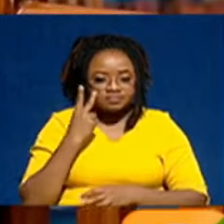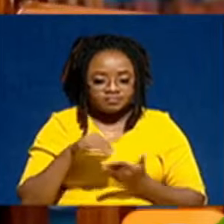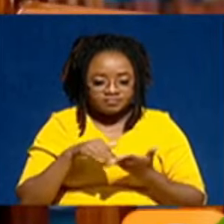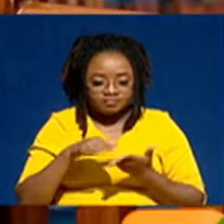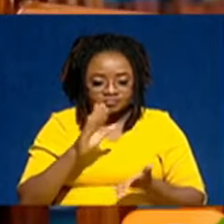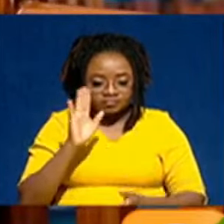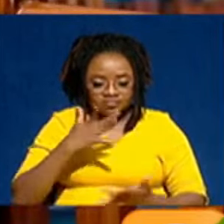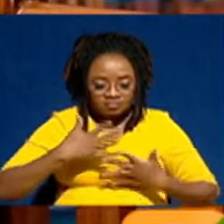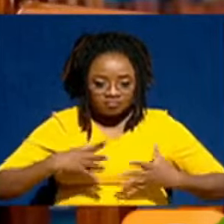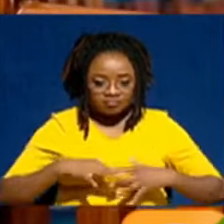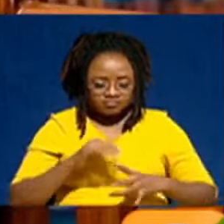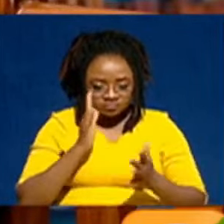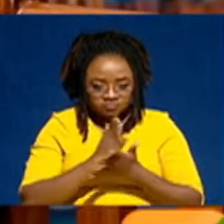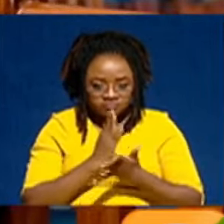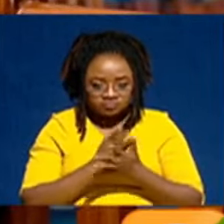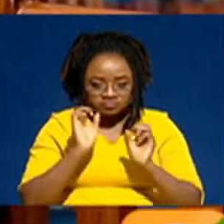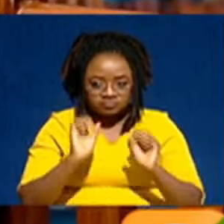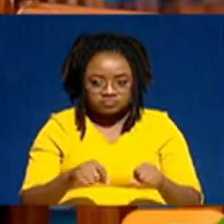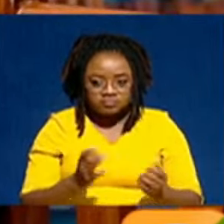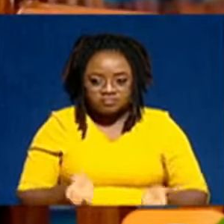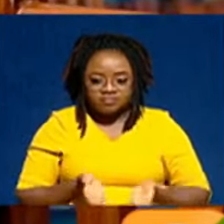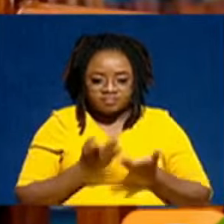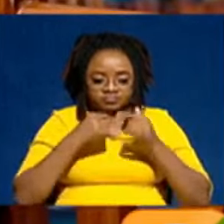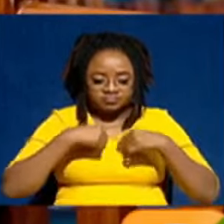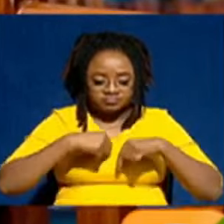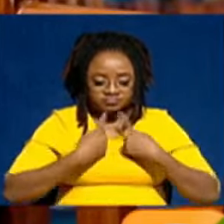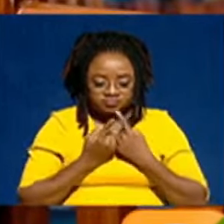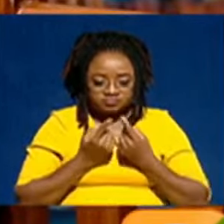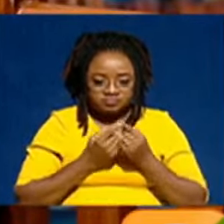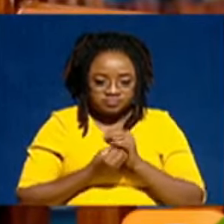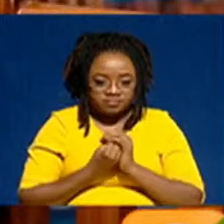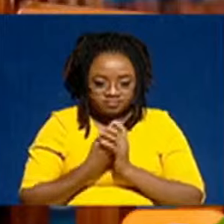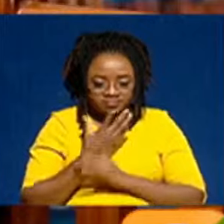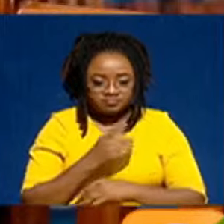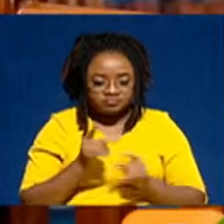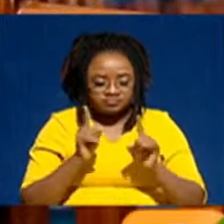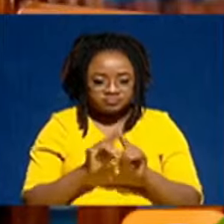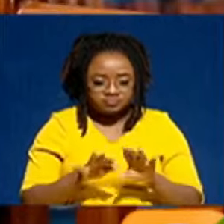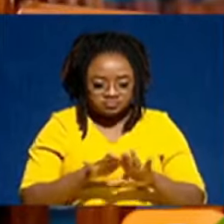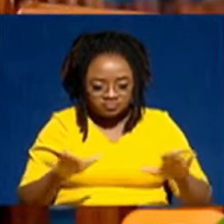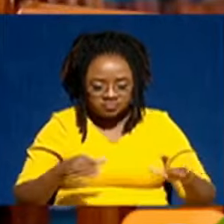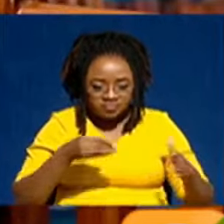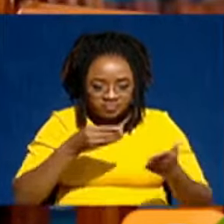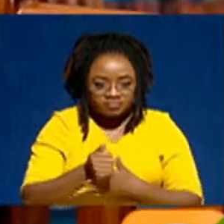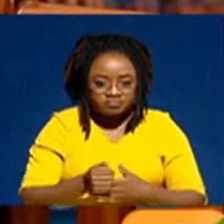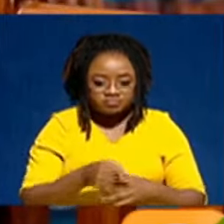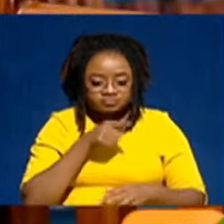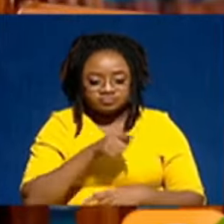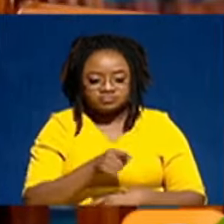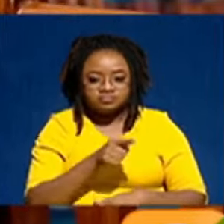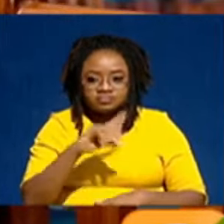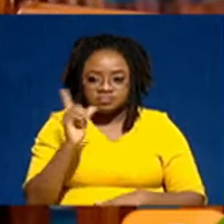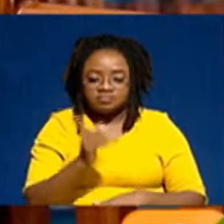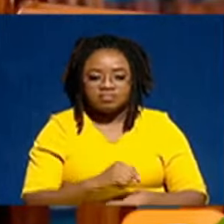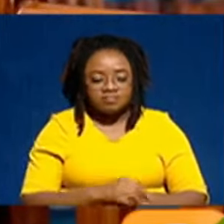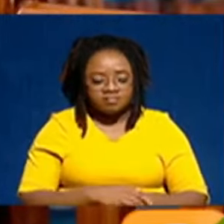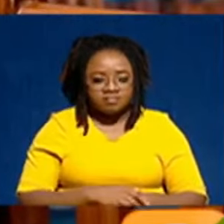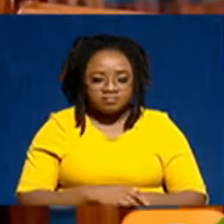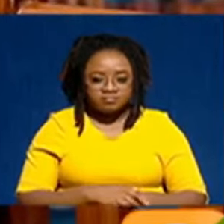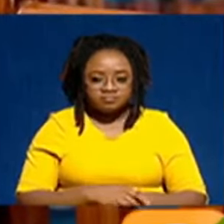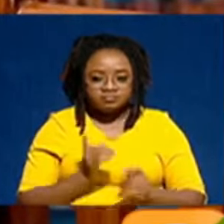are able to actually self-develop their own property. They buy land, which is much more affordable outside the city,